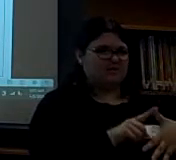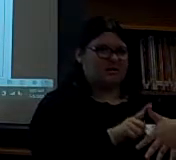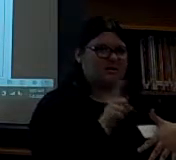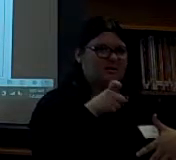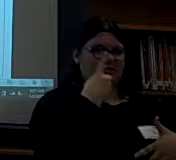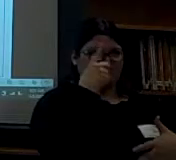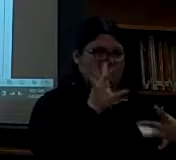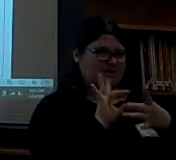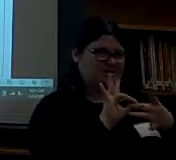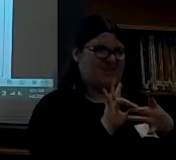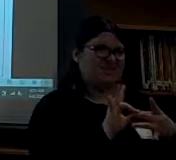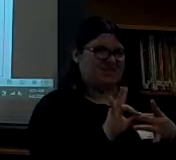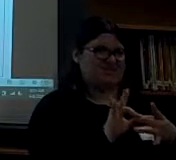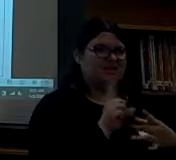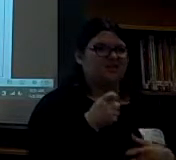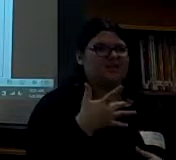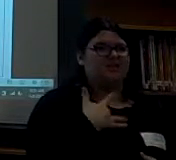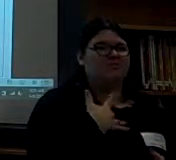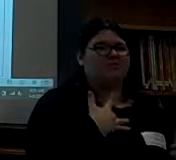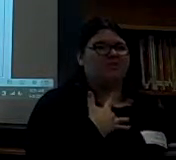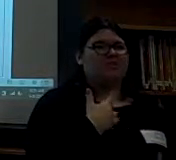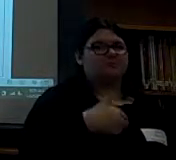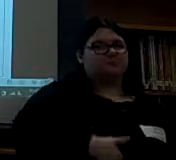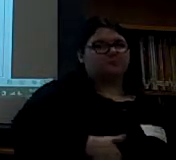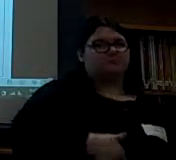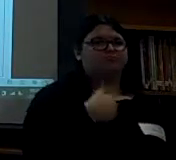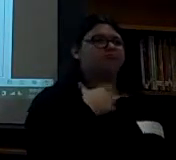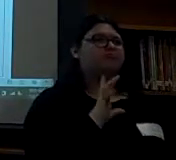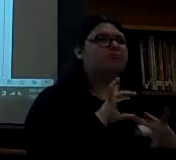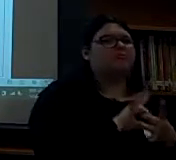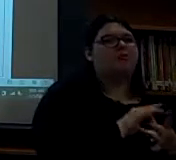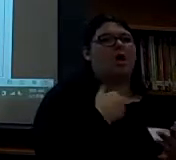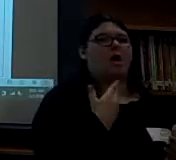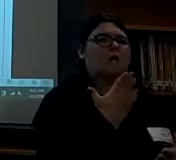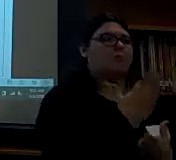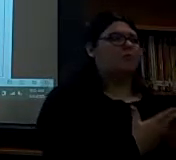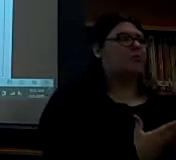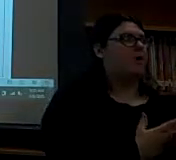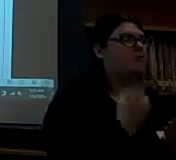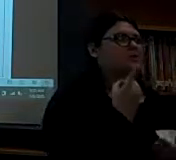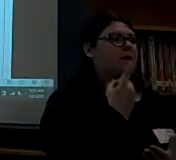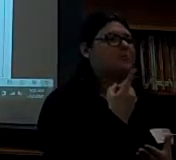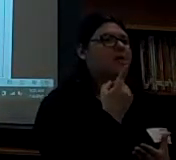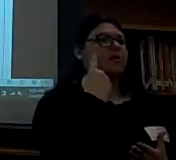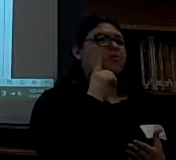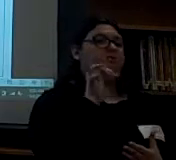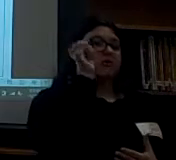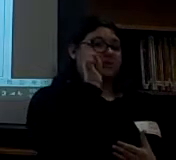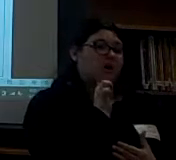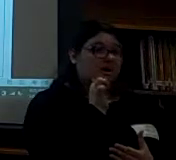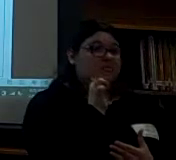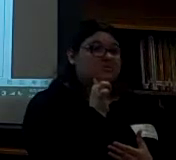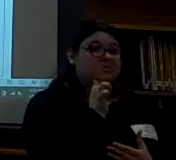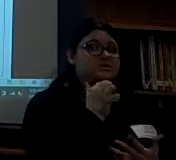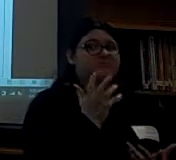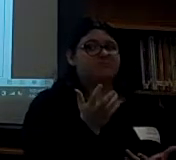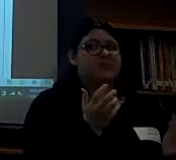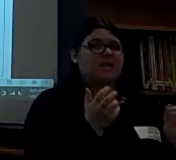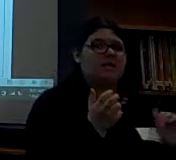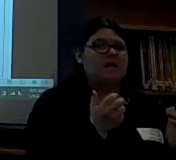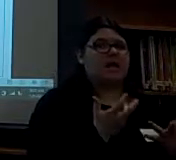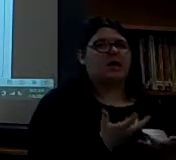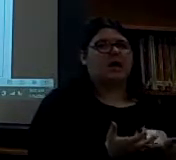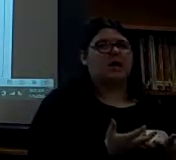connection. We all need to feel this sense of I belong, I'm part of something. For adults, this can